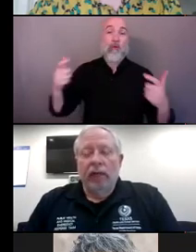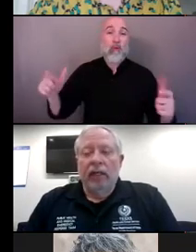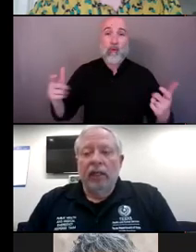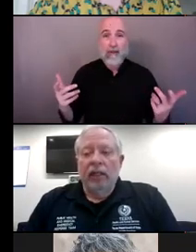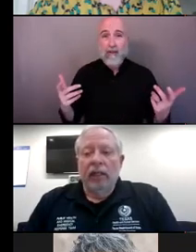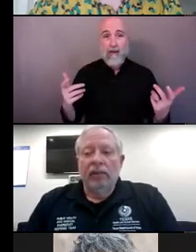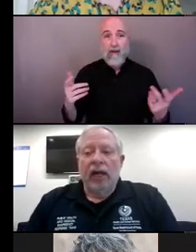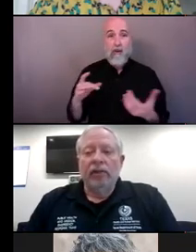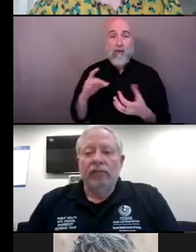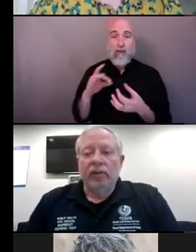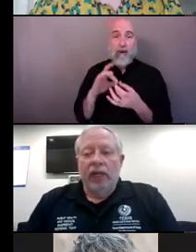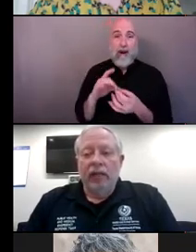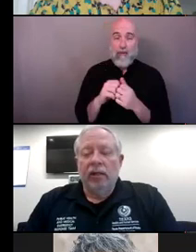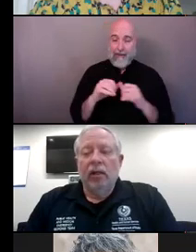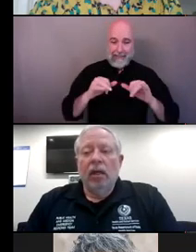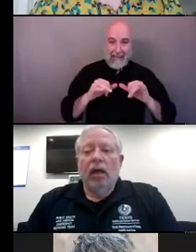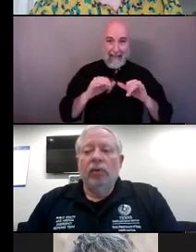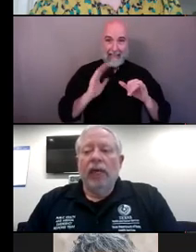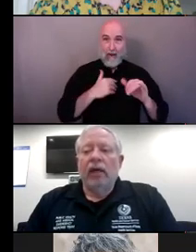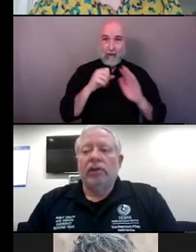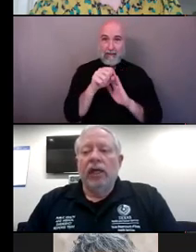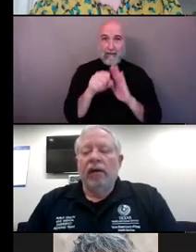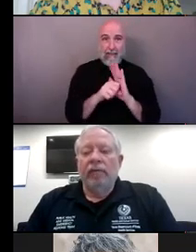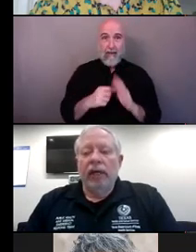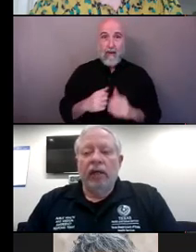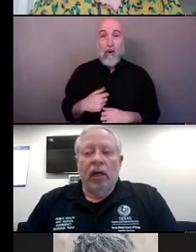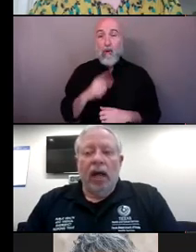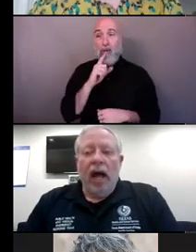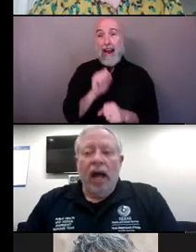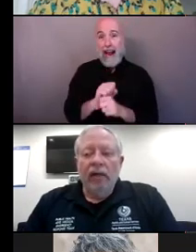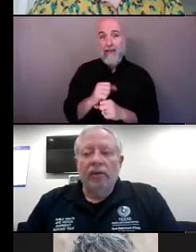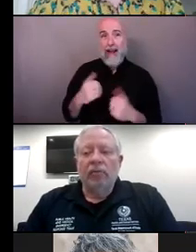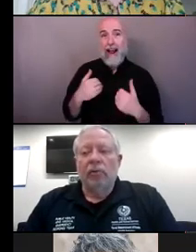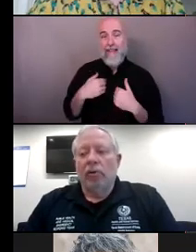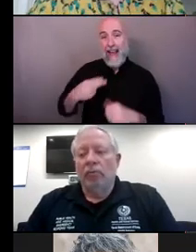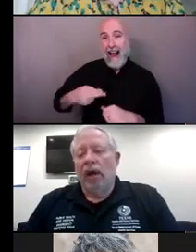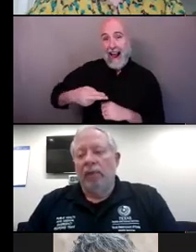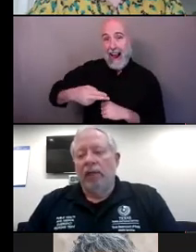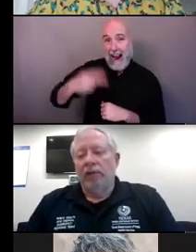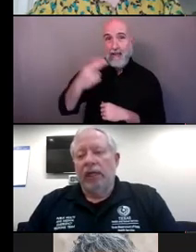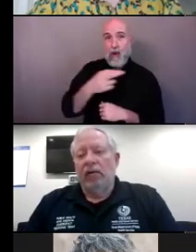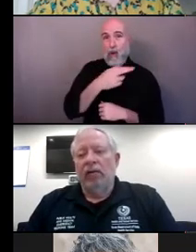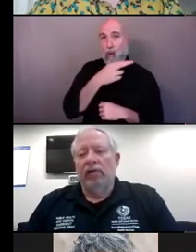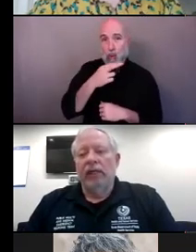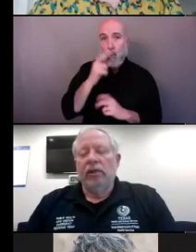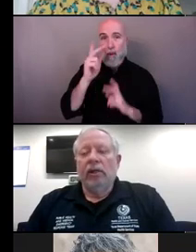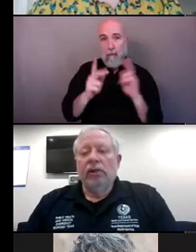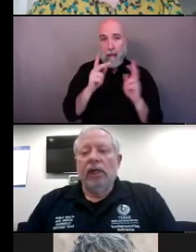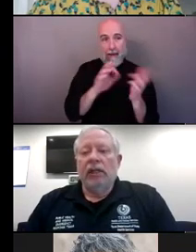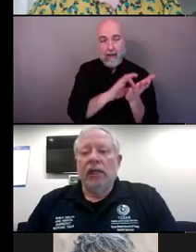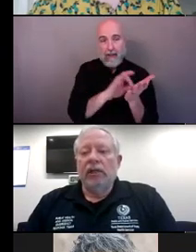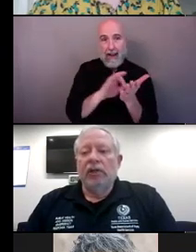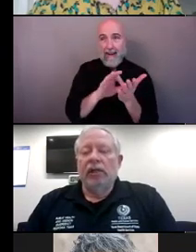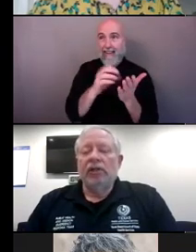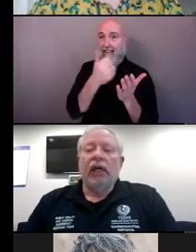of the size of the state. We actually have the highest rural population count of any